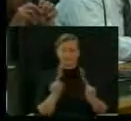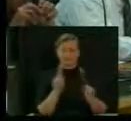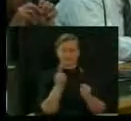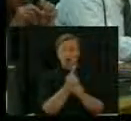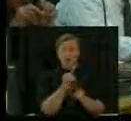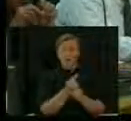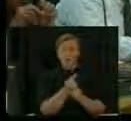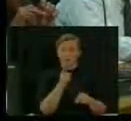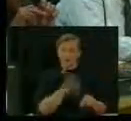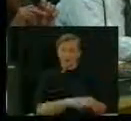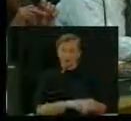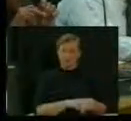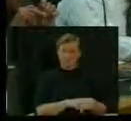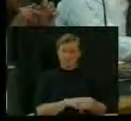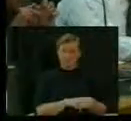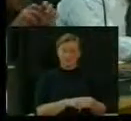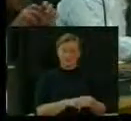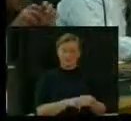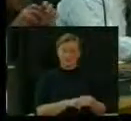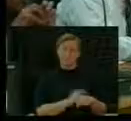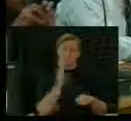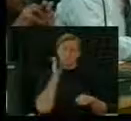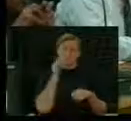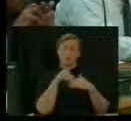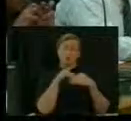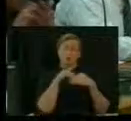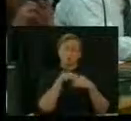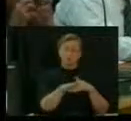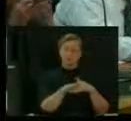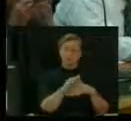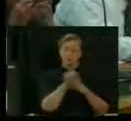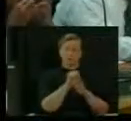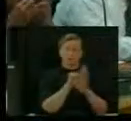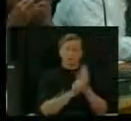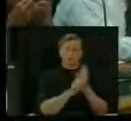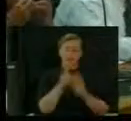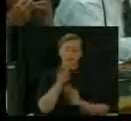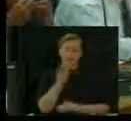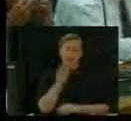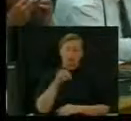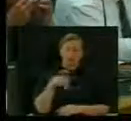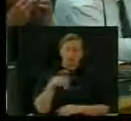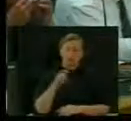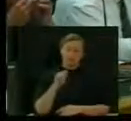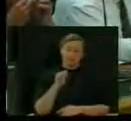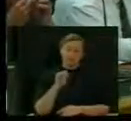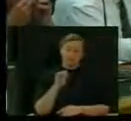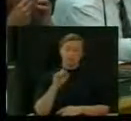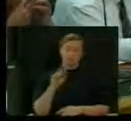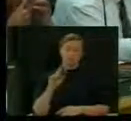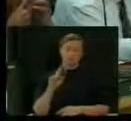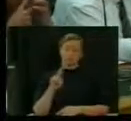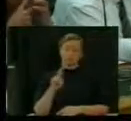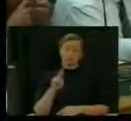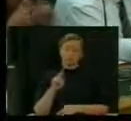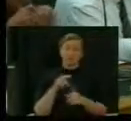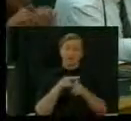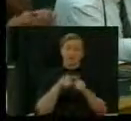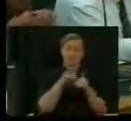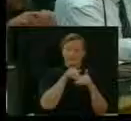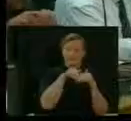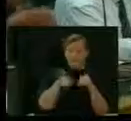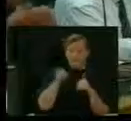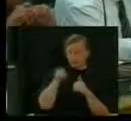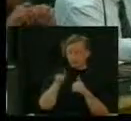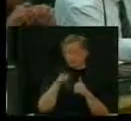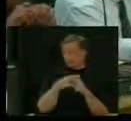So, as I understand it, there's going to be three different appropriate times that these hit the state comptroller.